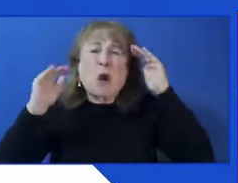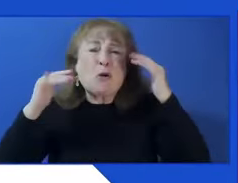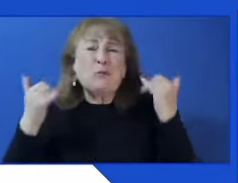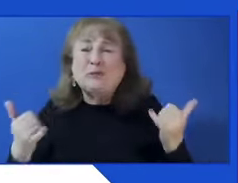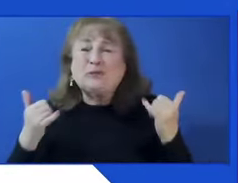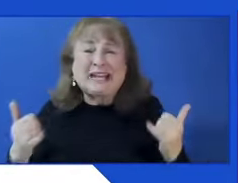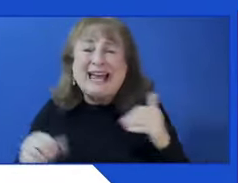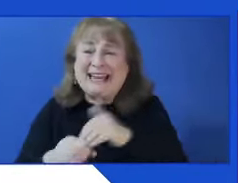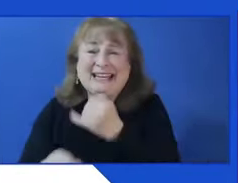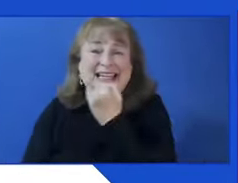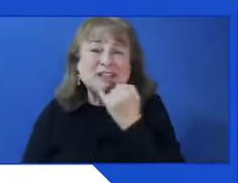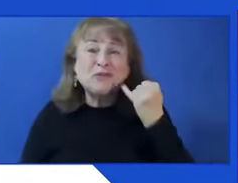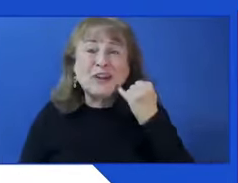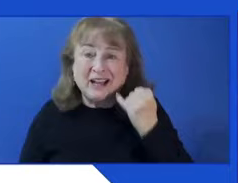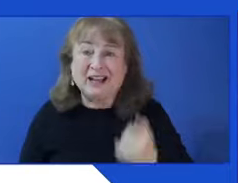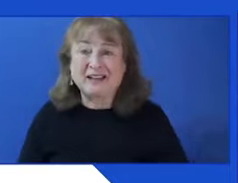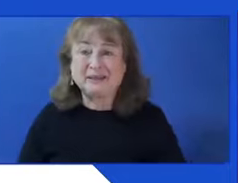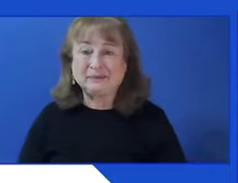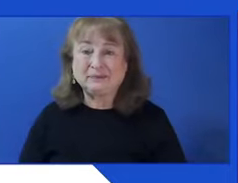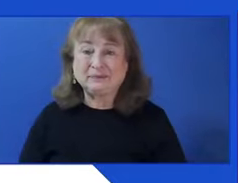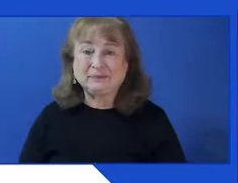in Israel?